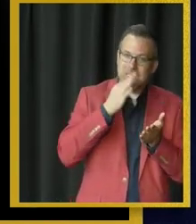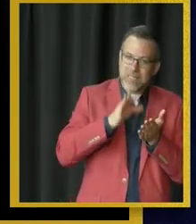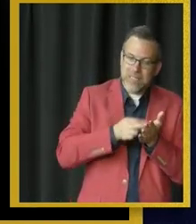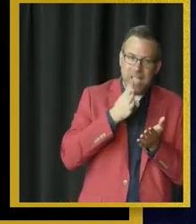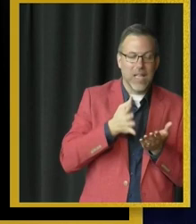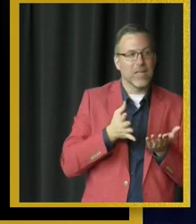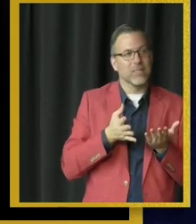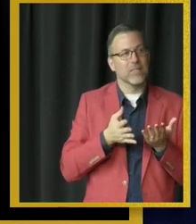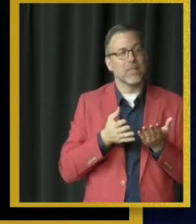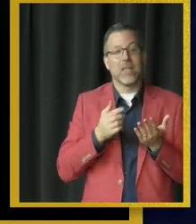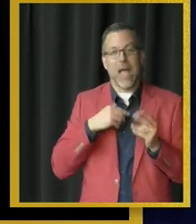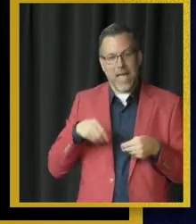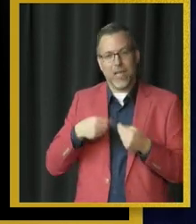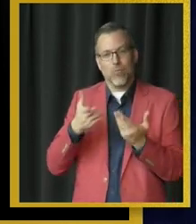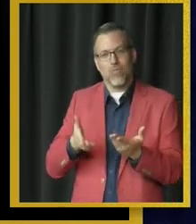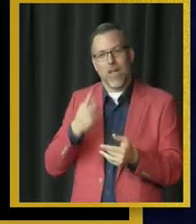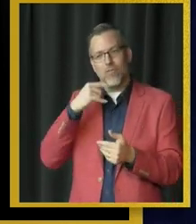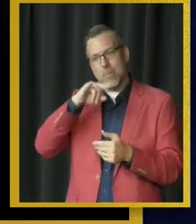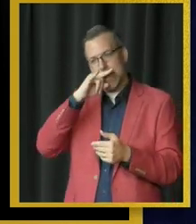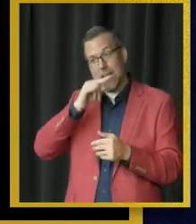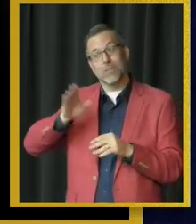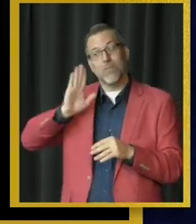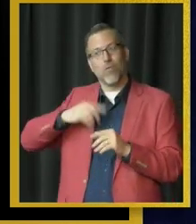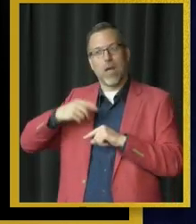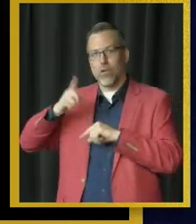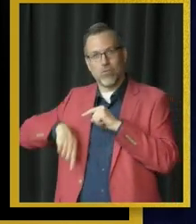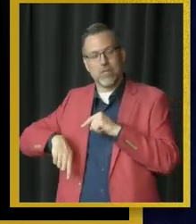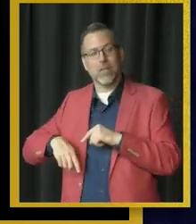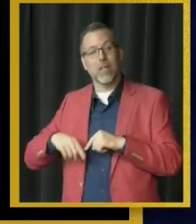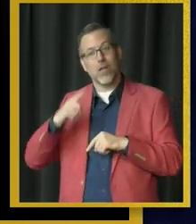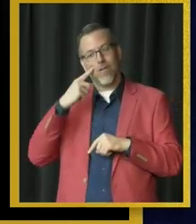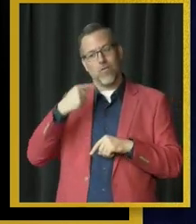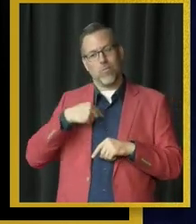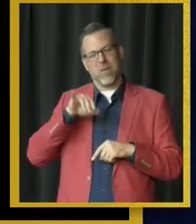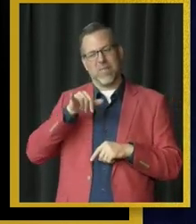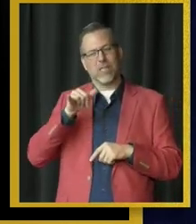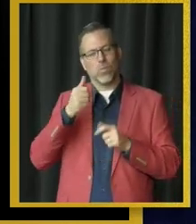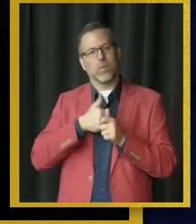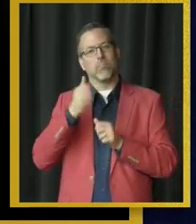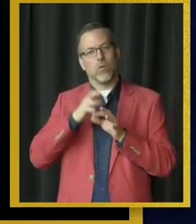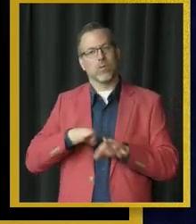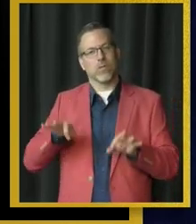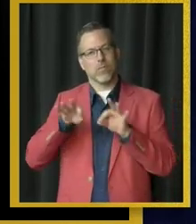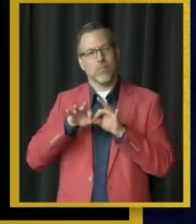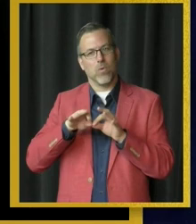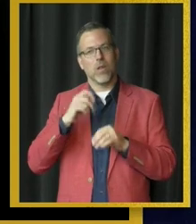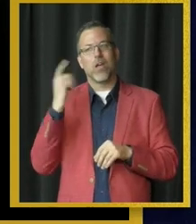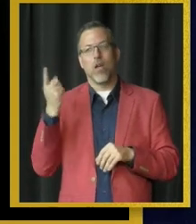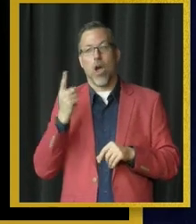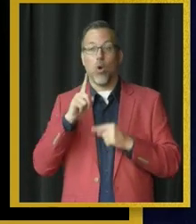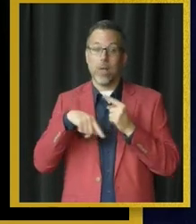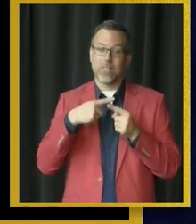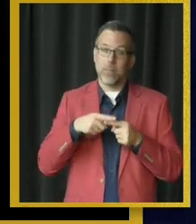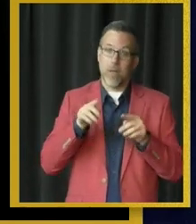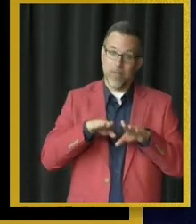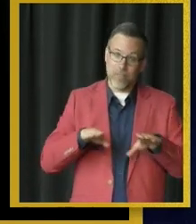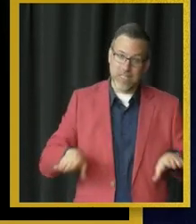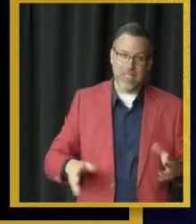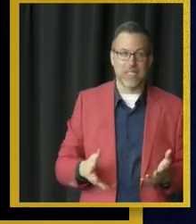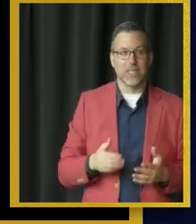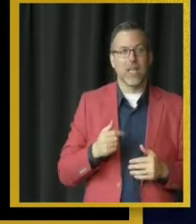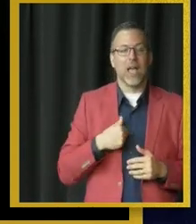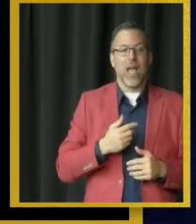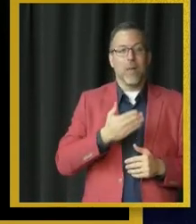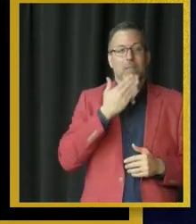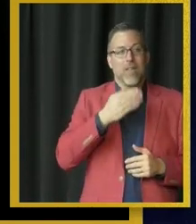kids in ways I wasn't able to before. For me, that's what matters most. It is always about the kids, and I'm grateful for the resources